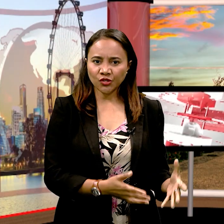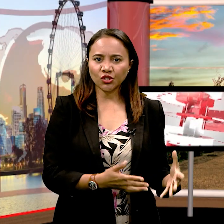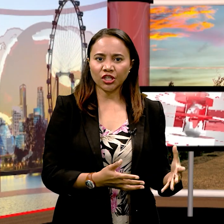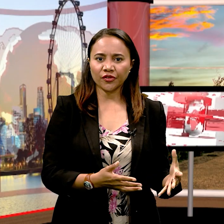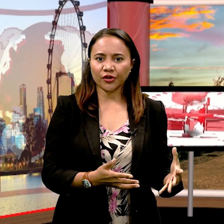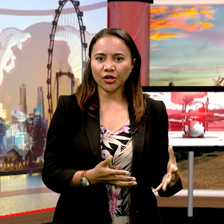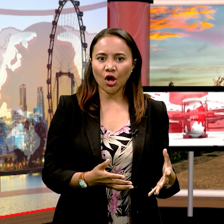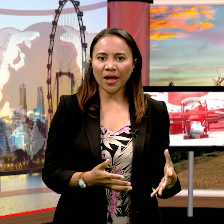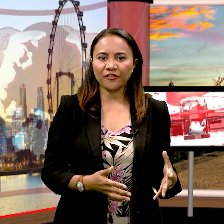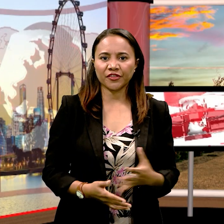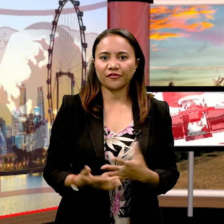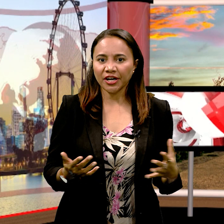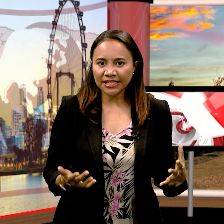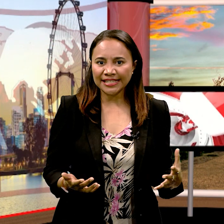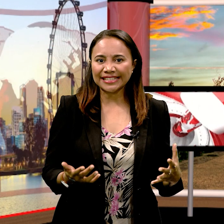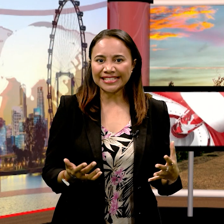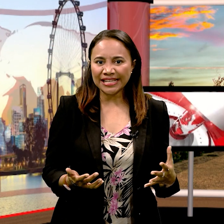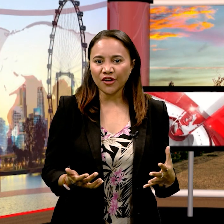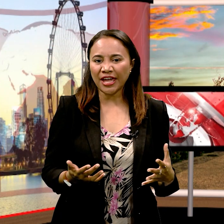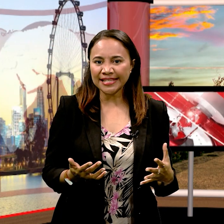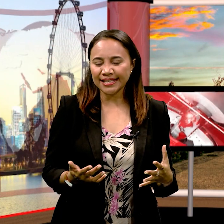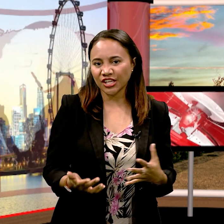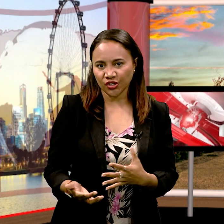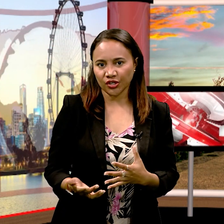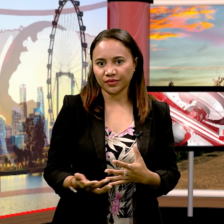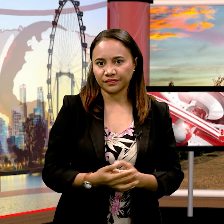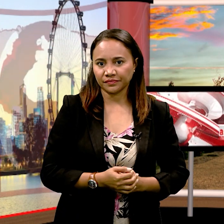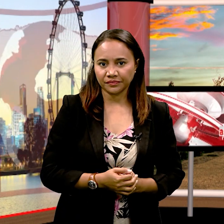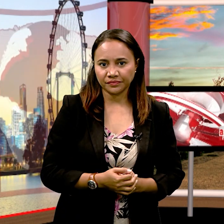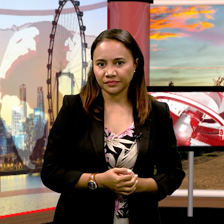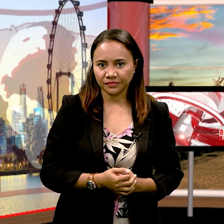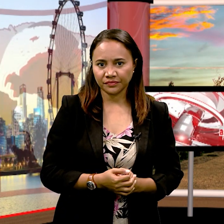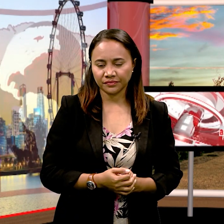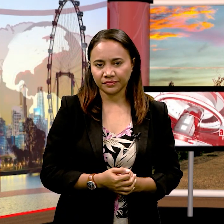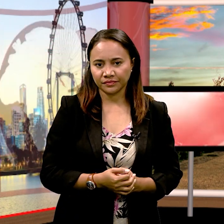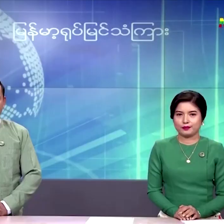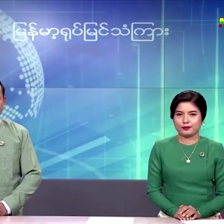Aung San Suu Kyi can return home after the verdict in a litany of cases against her.